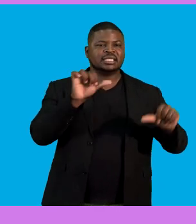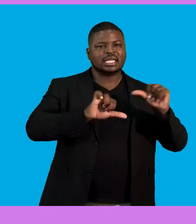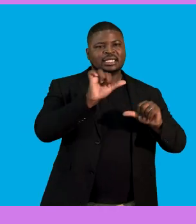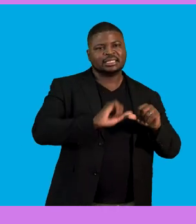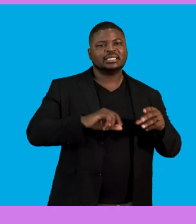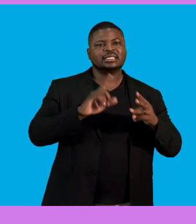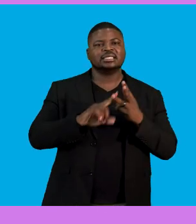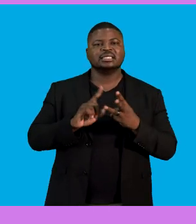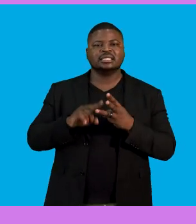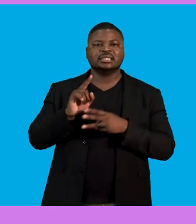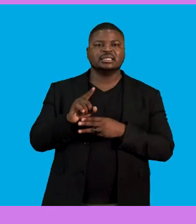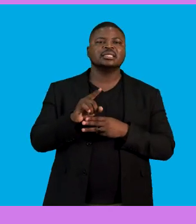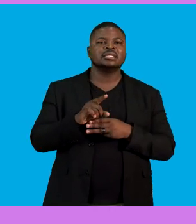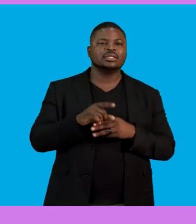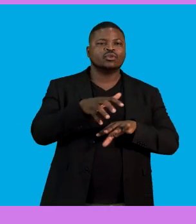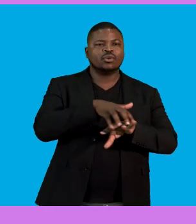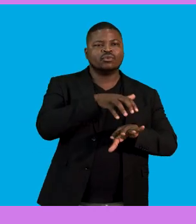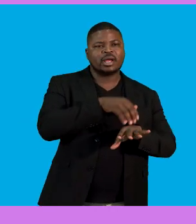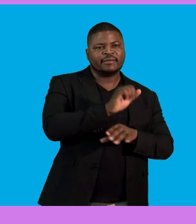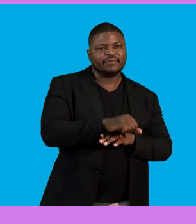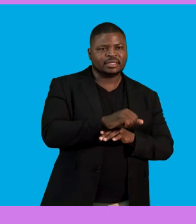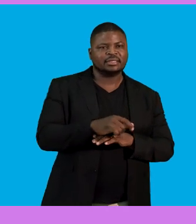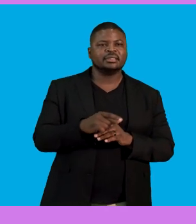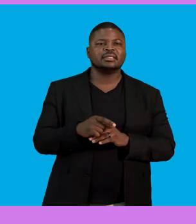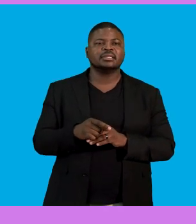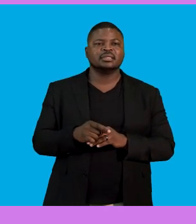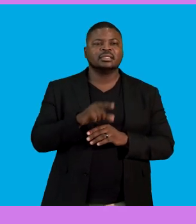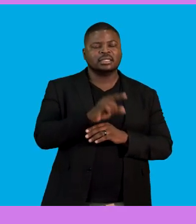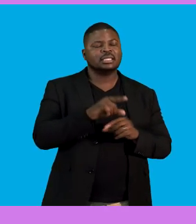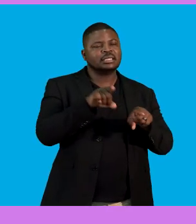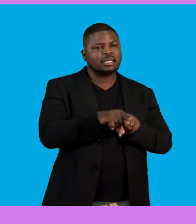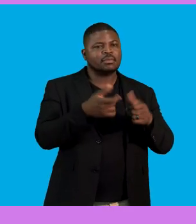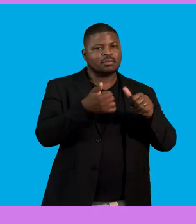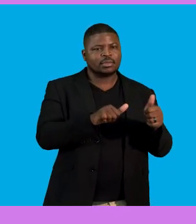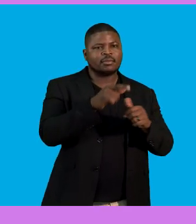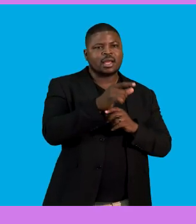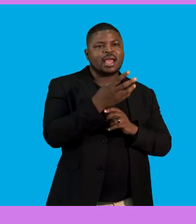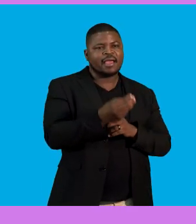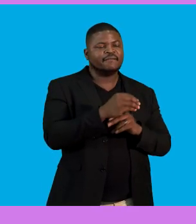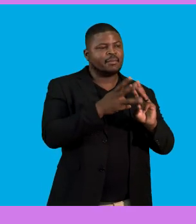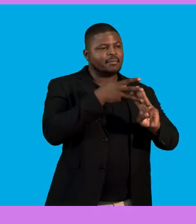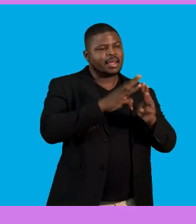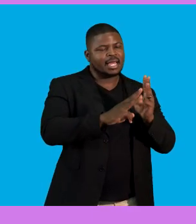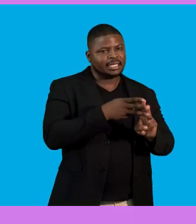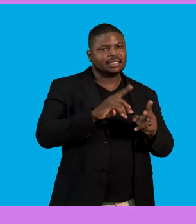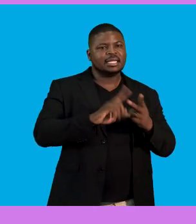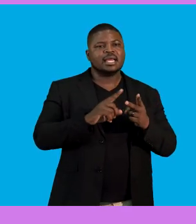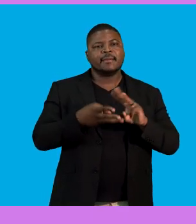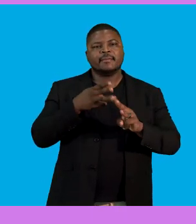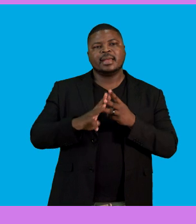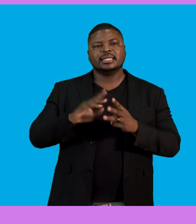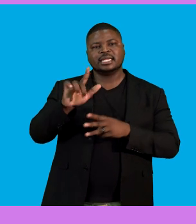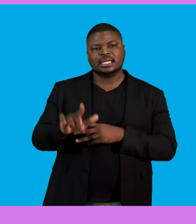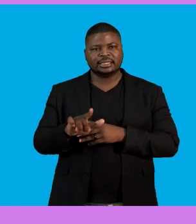accounting, economics, and business studies. Then we have the 2 basic subjects, which is maths and maths lit. So learners that are